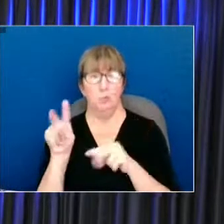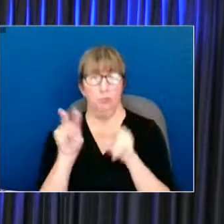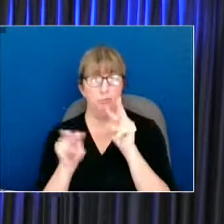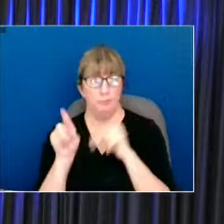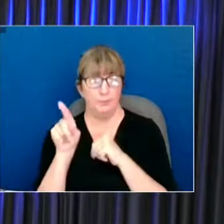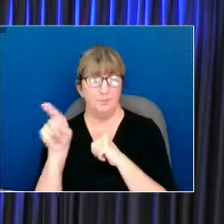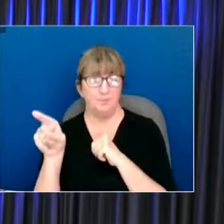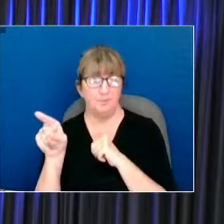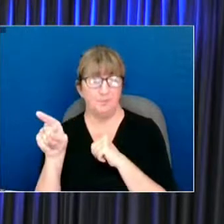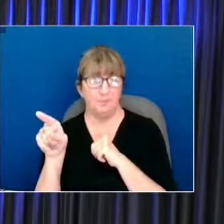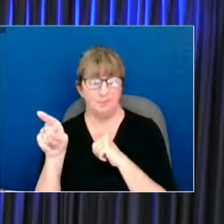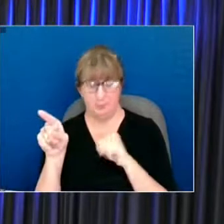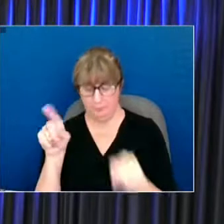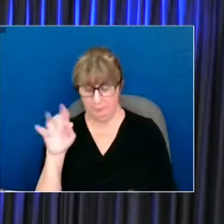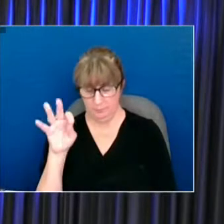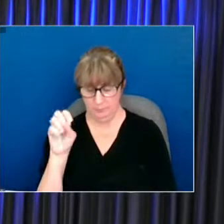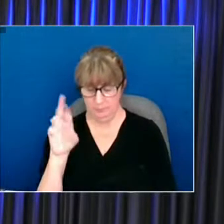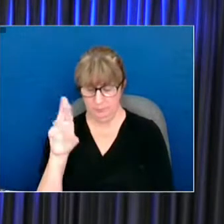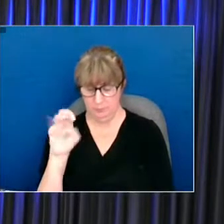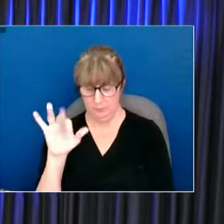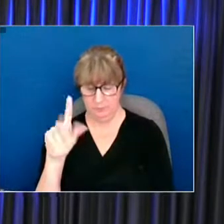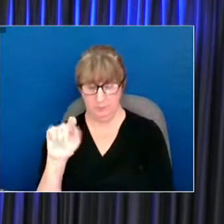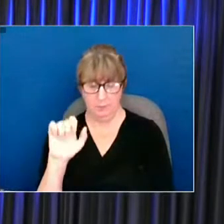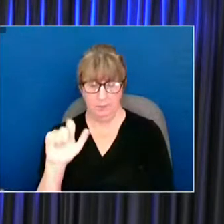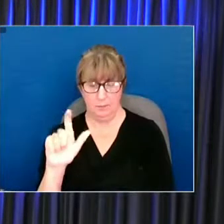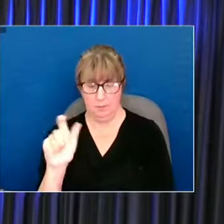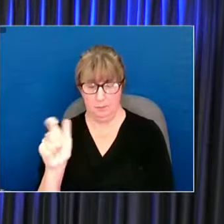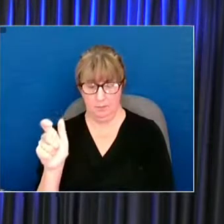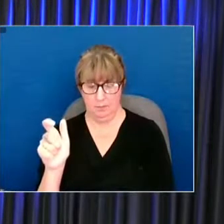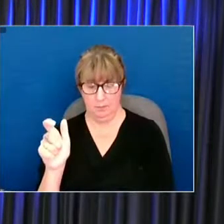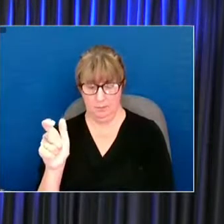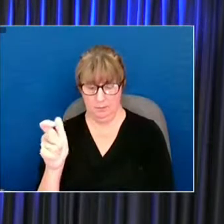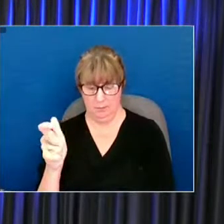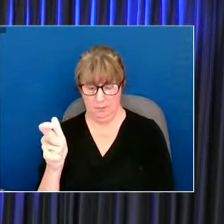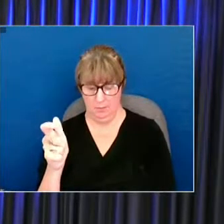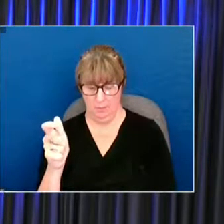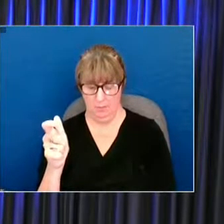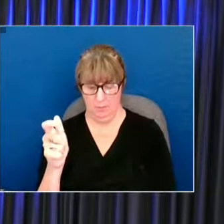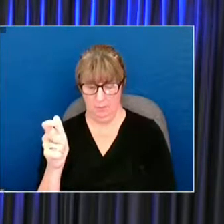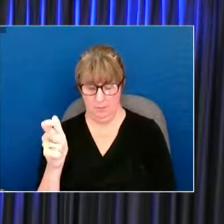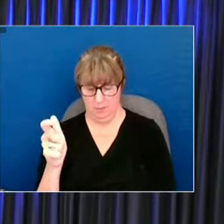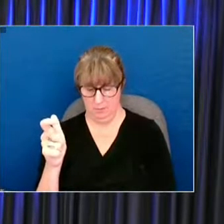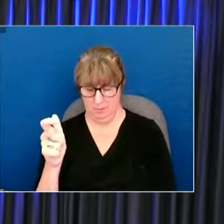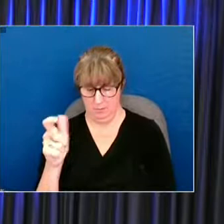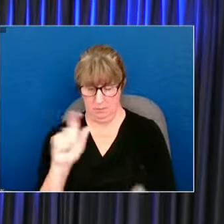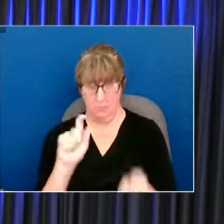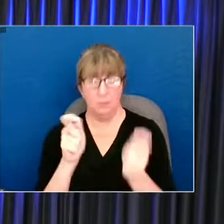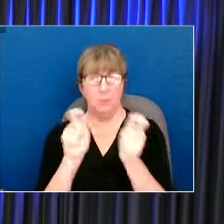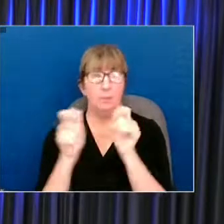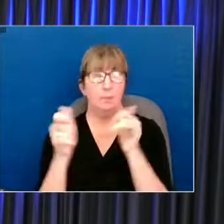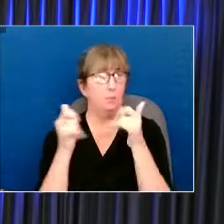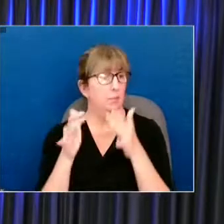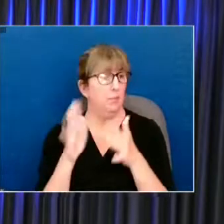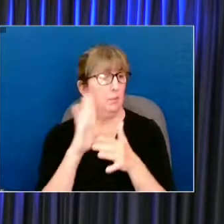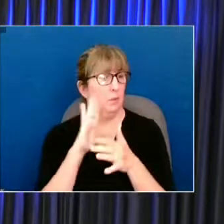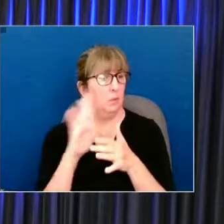a format where you can resize the player itself, it will resize and give the video